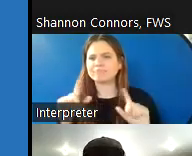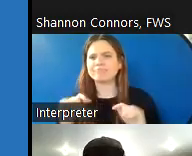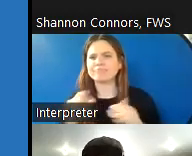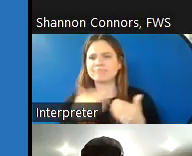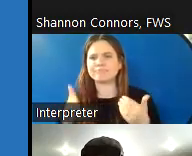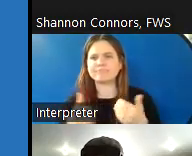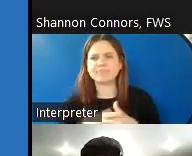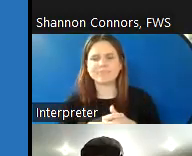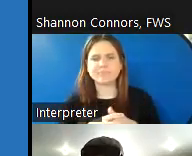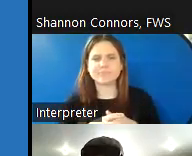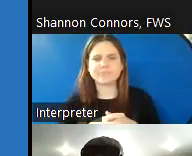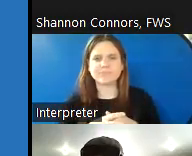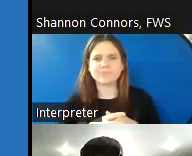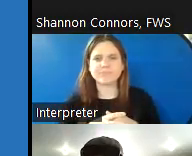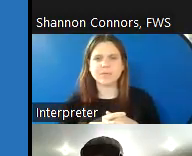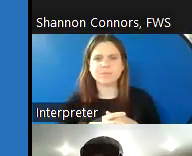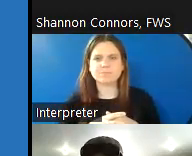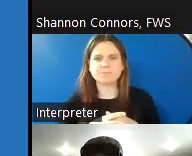Oh,